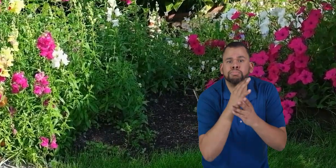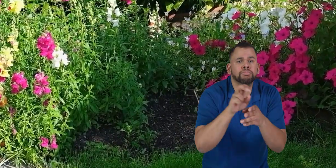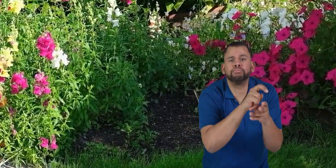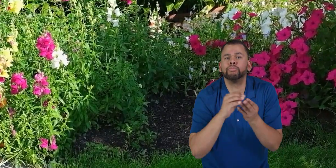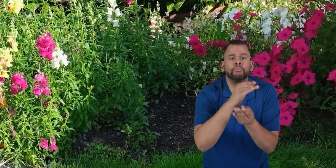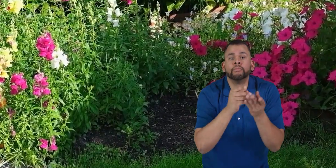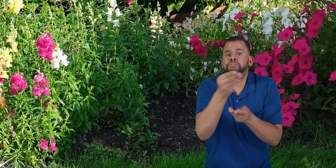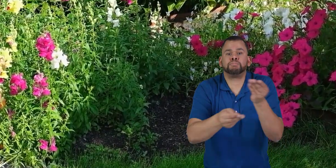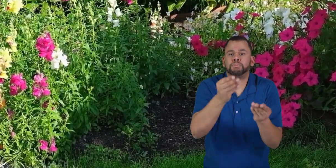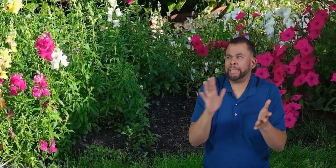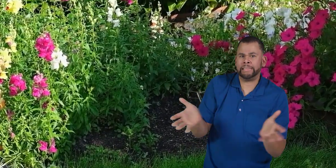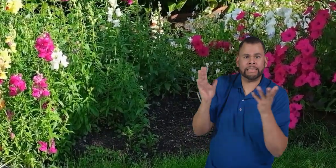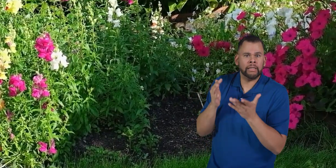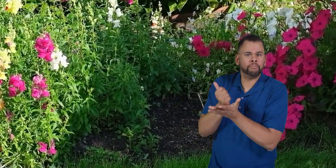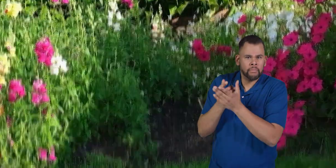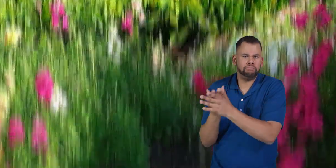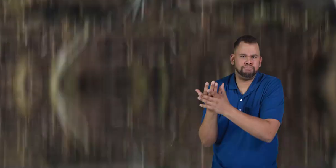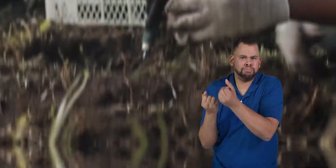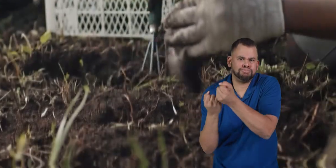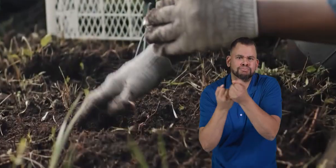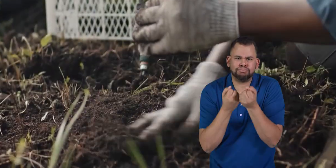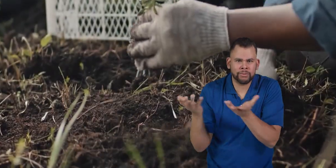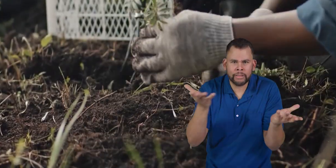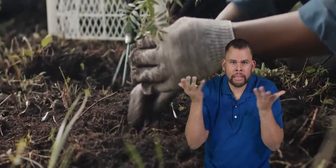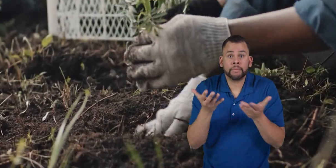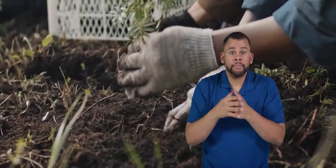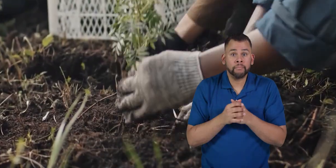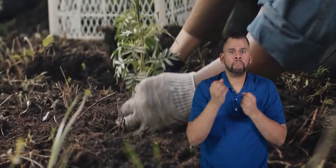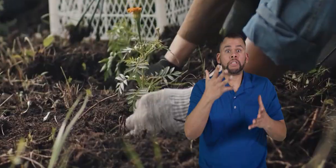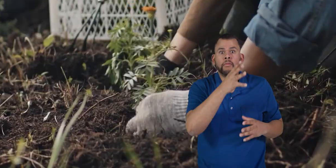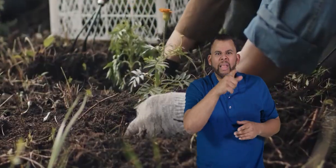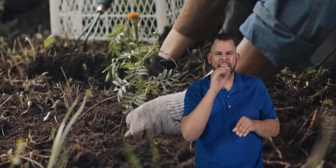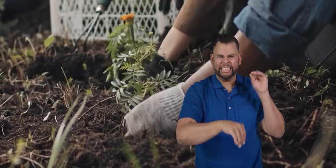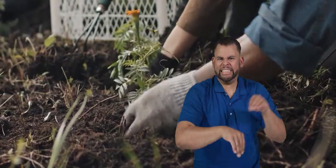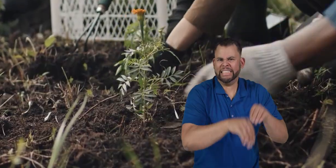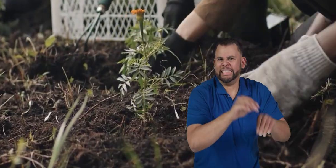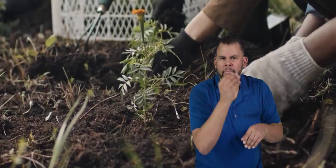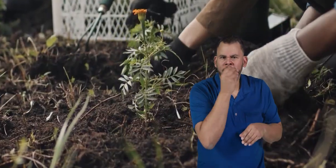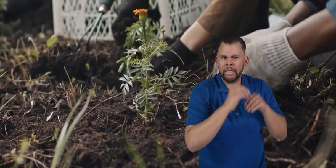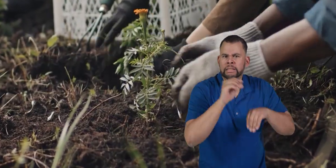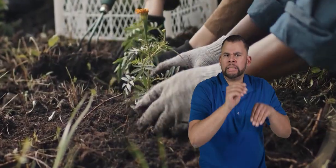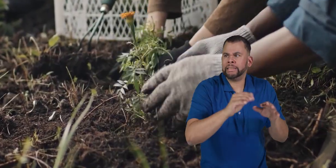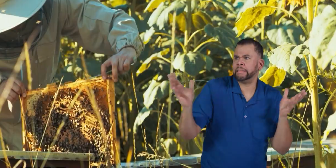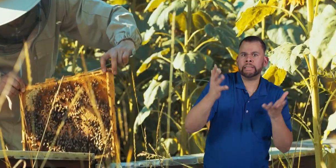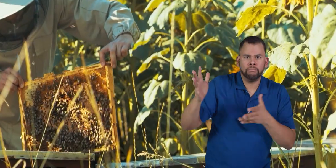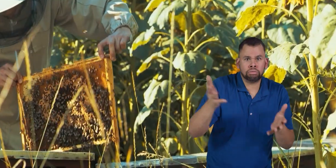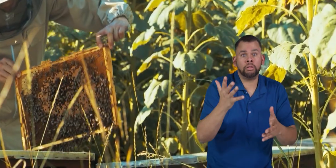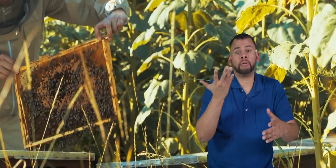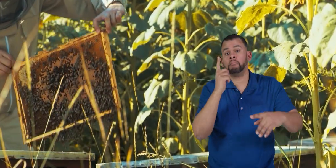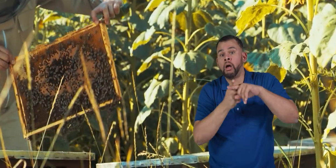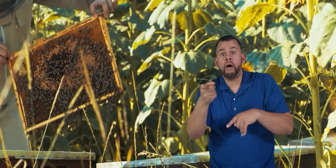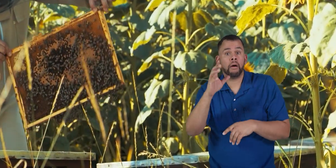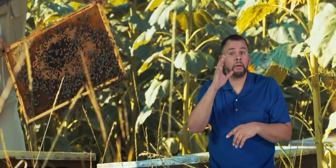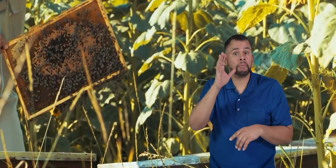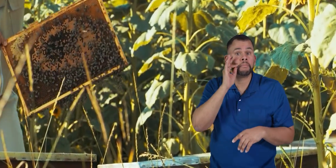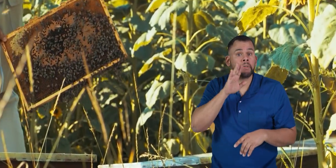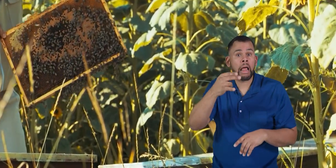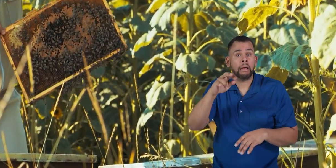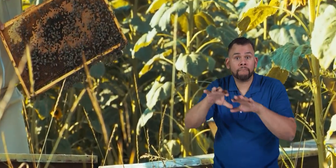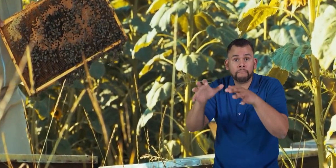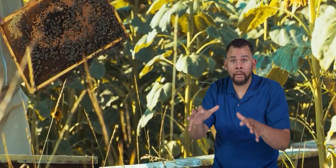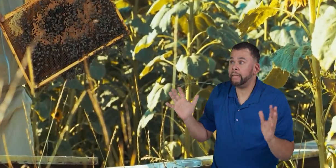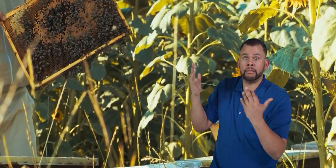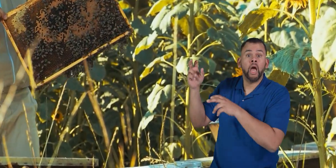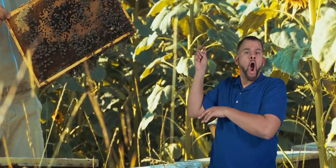full of flowers for hungry pollinators in addition many farmers plant flowering plants or maintain beehives near their